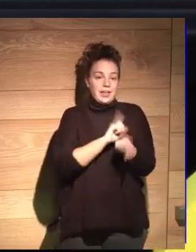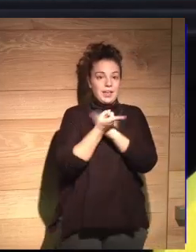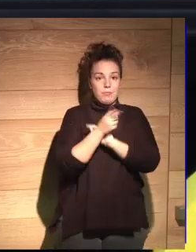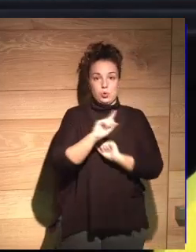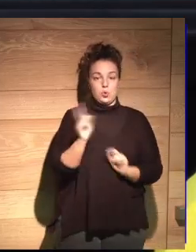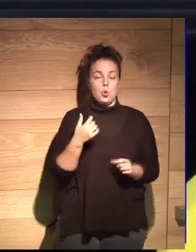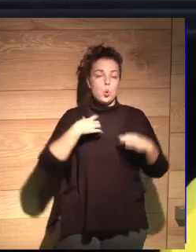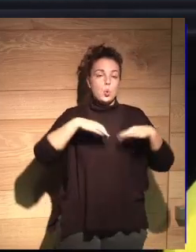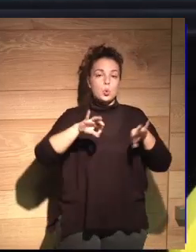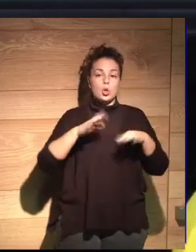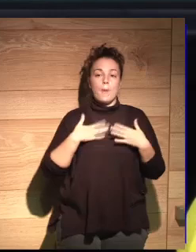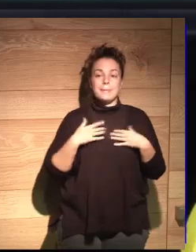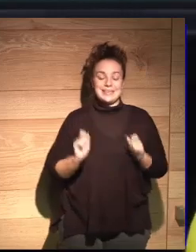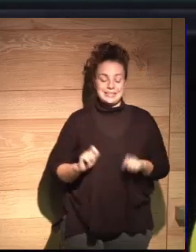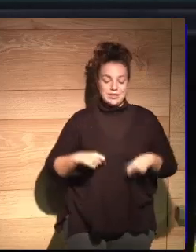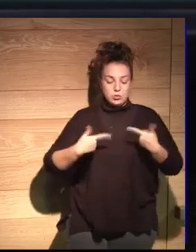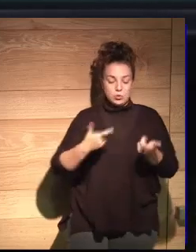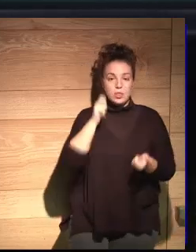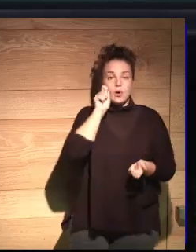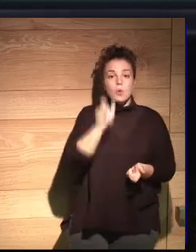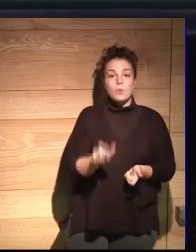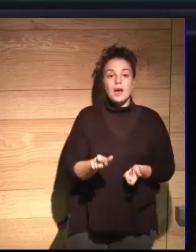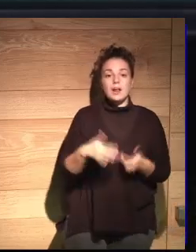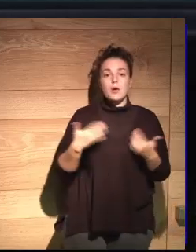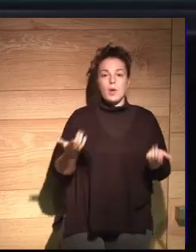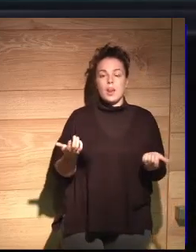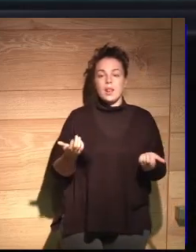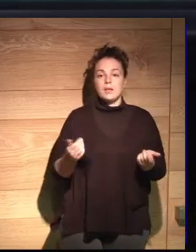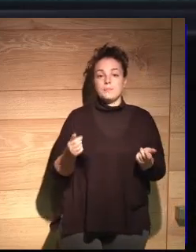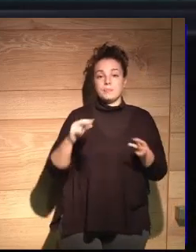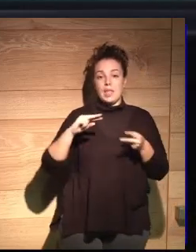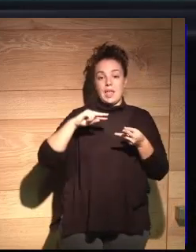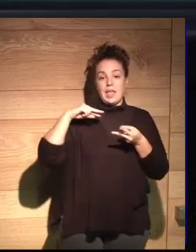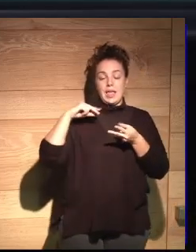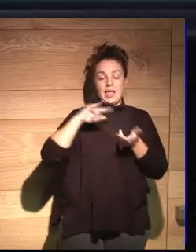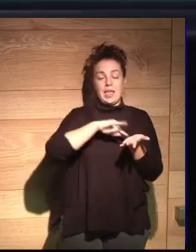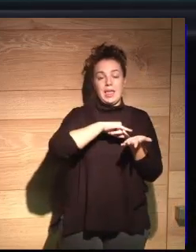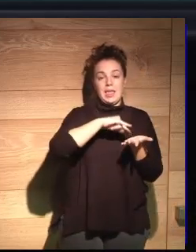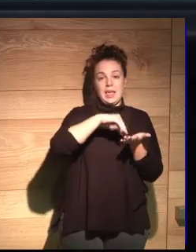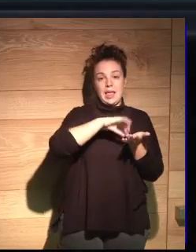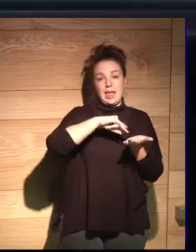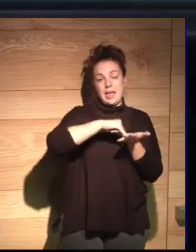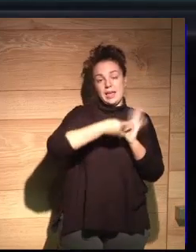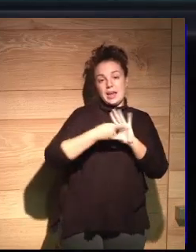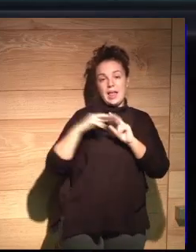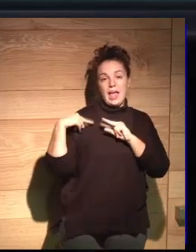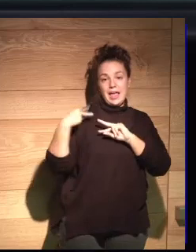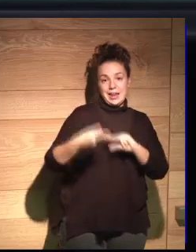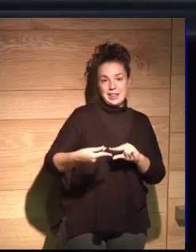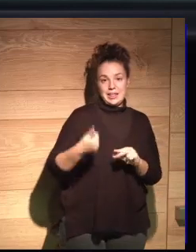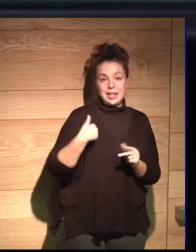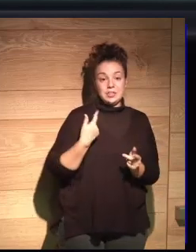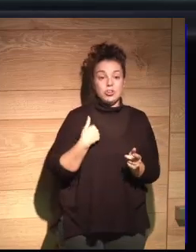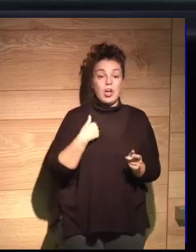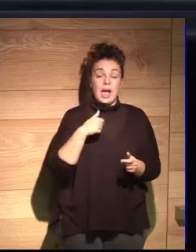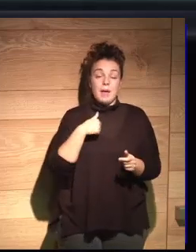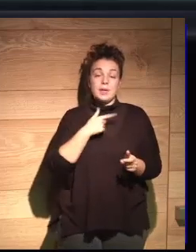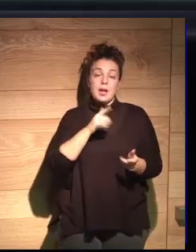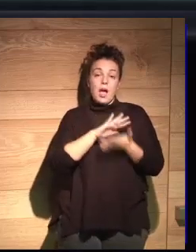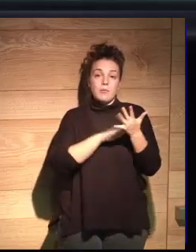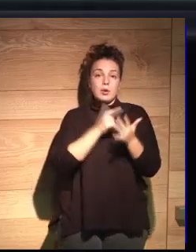nature. The only thing that can change human nature is genetic engineering. And against that,